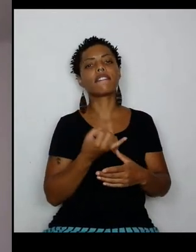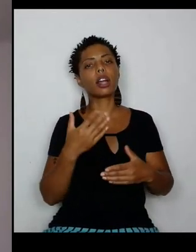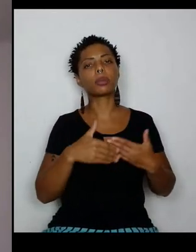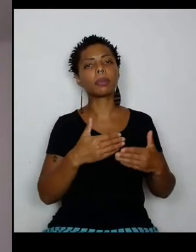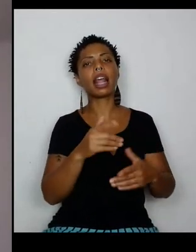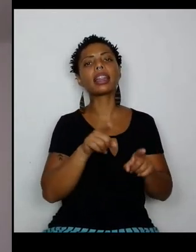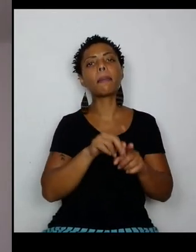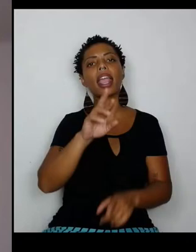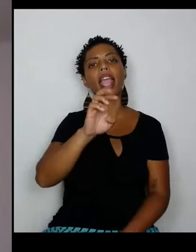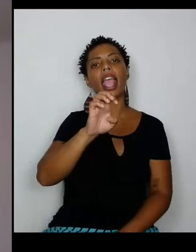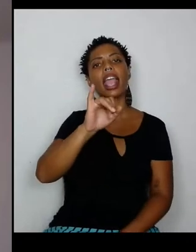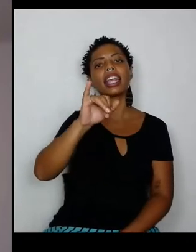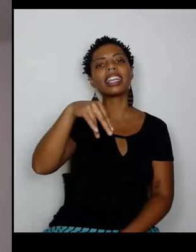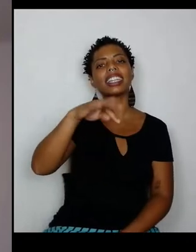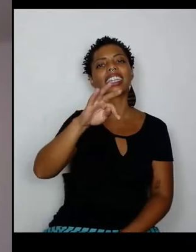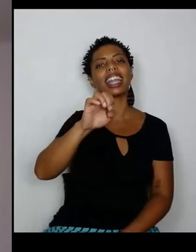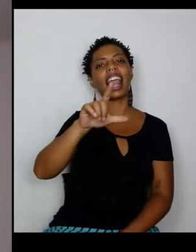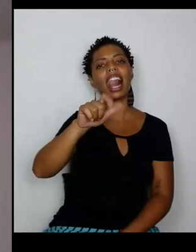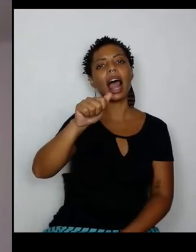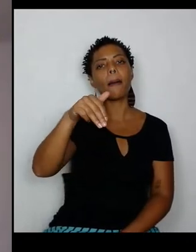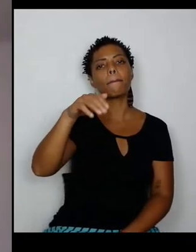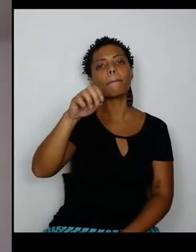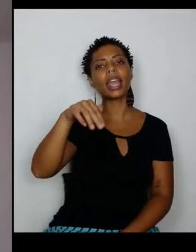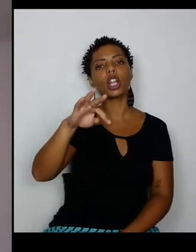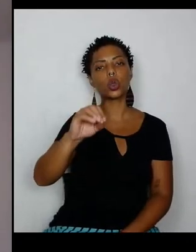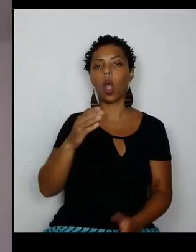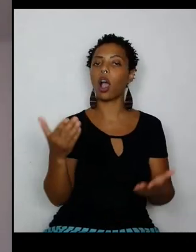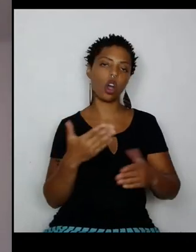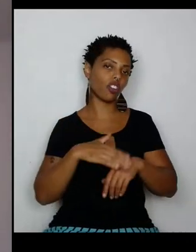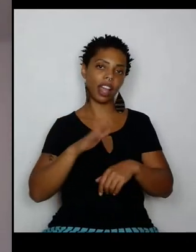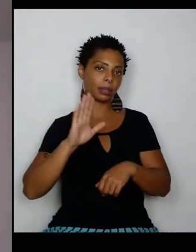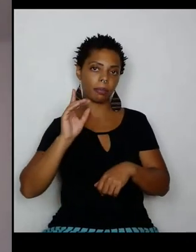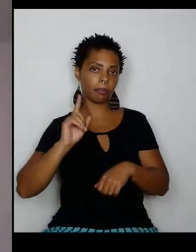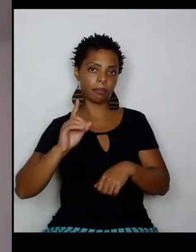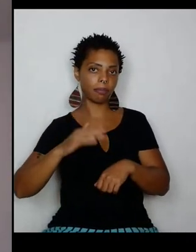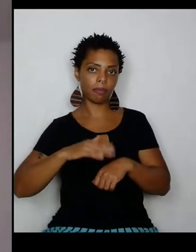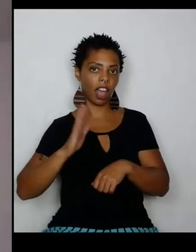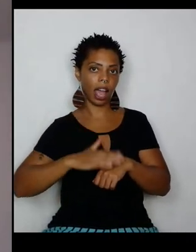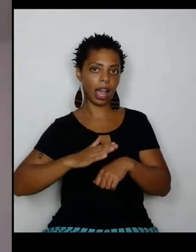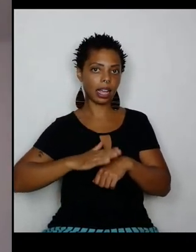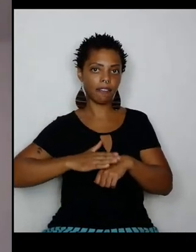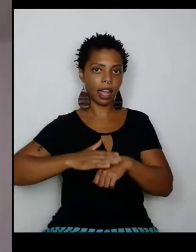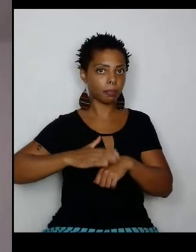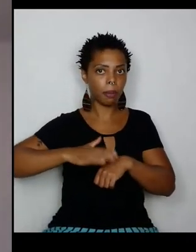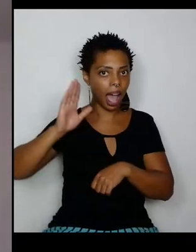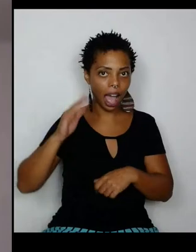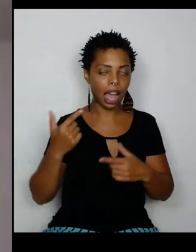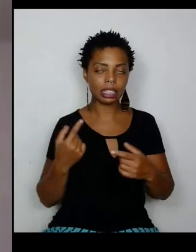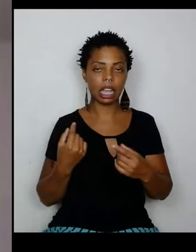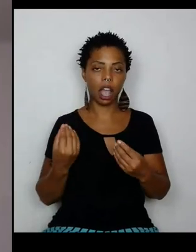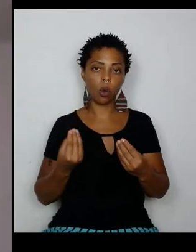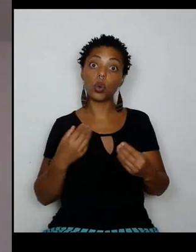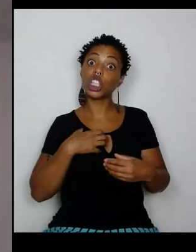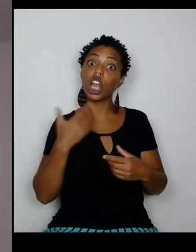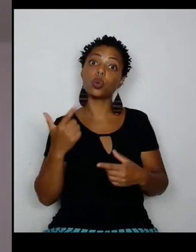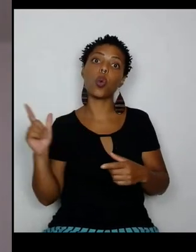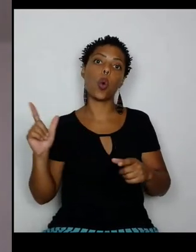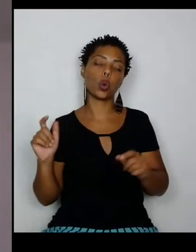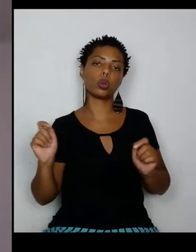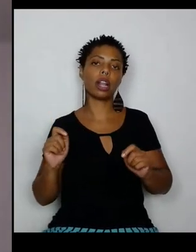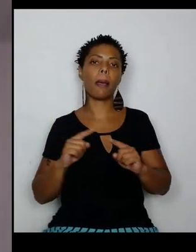they actually had to change the canvas this is something we no longer do but that was